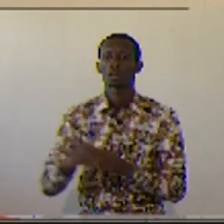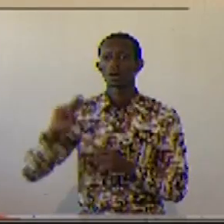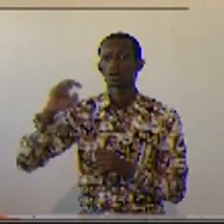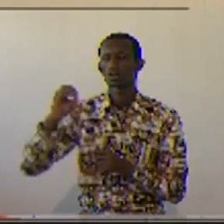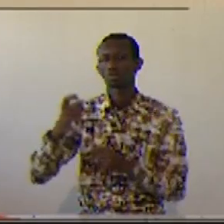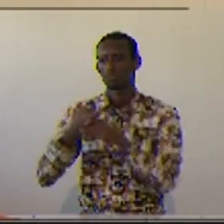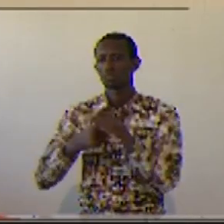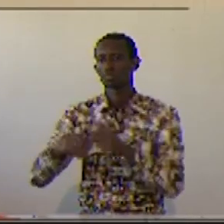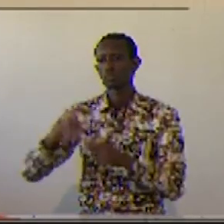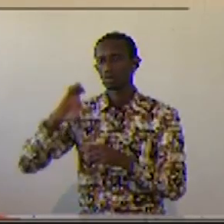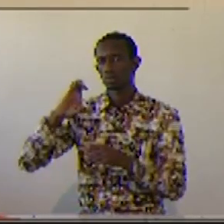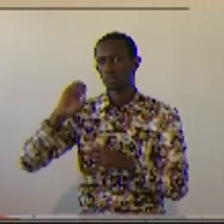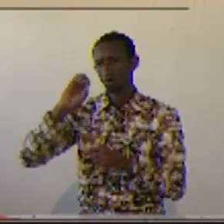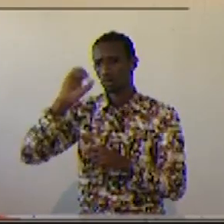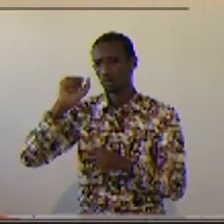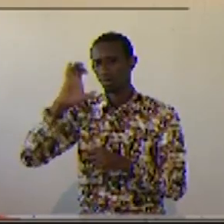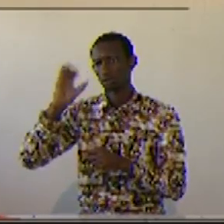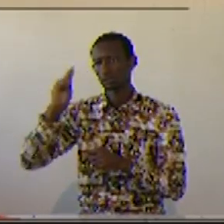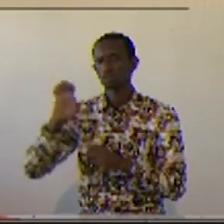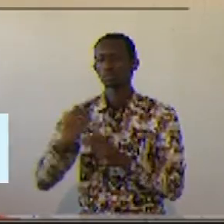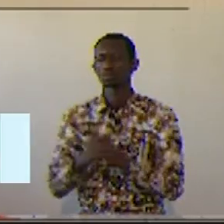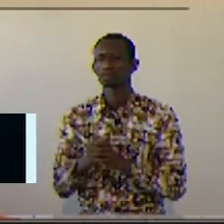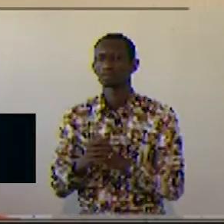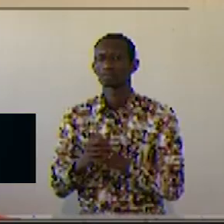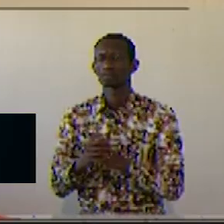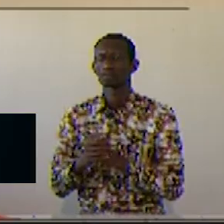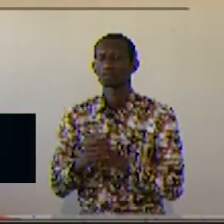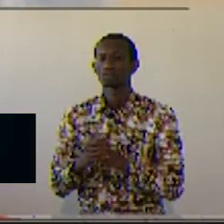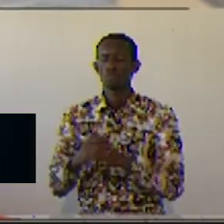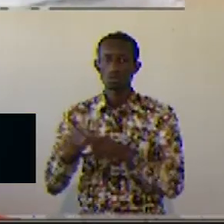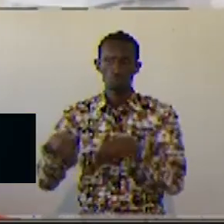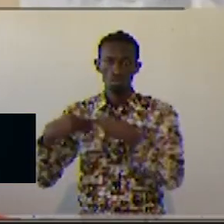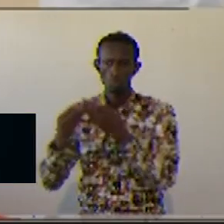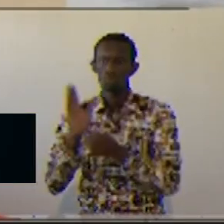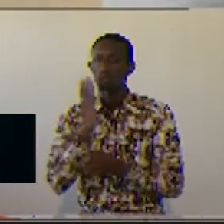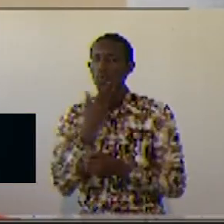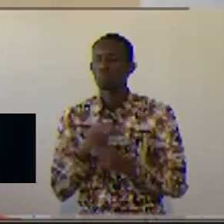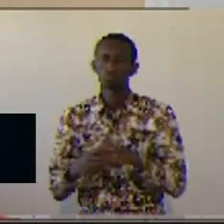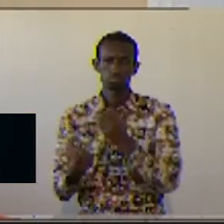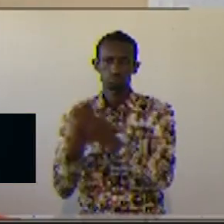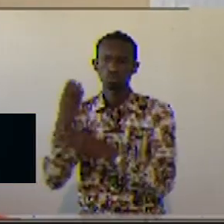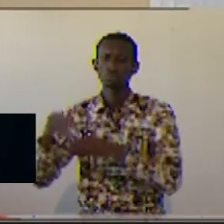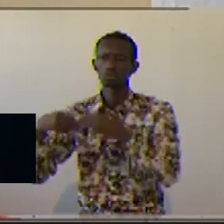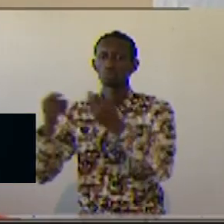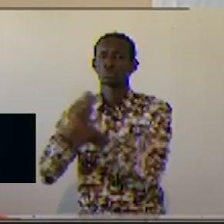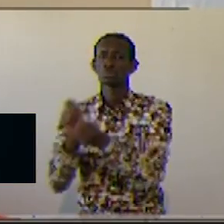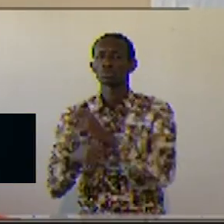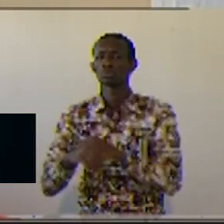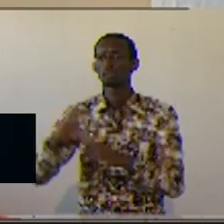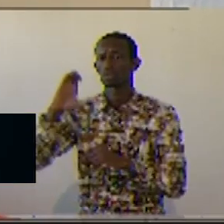and hydrogen combines with oxygen to give water. And the products will be calcium